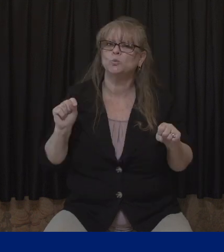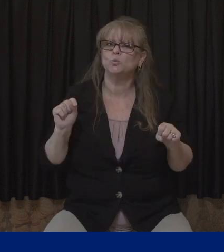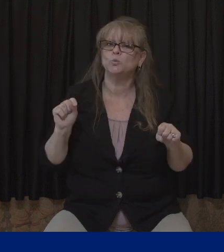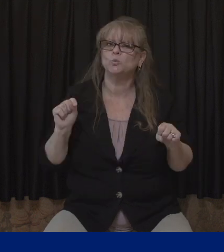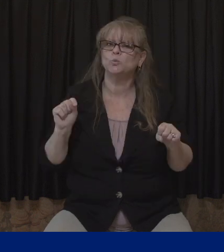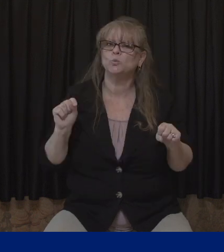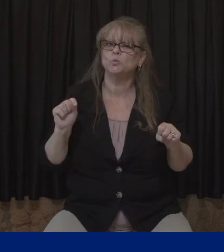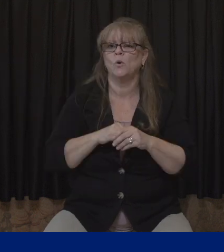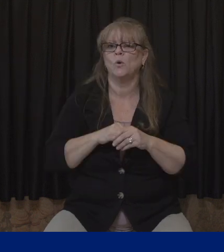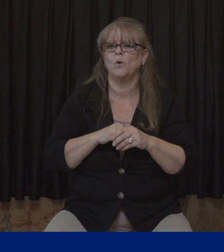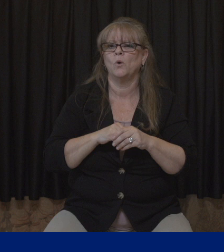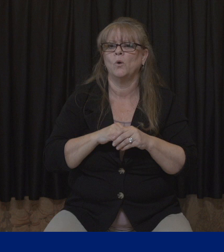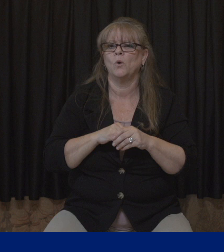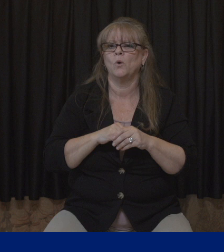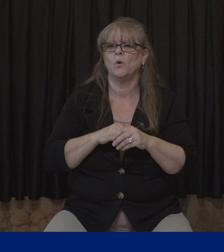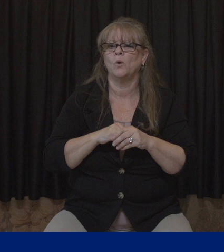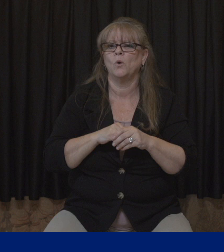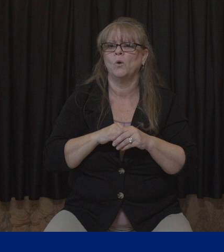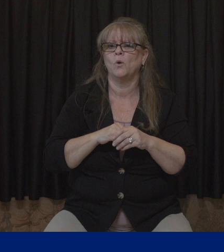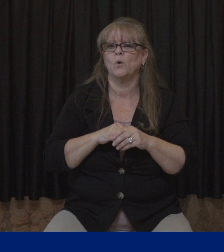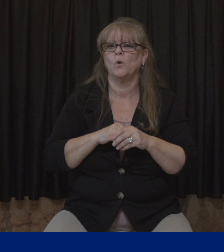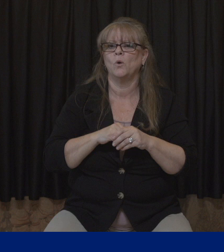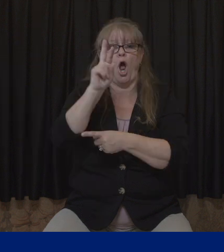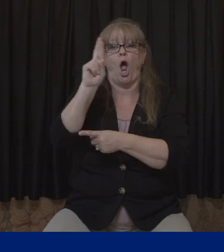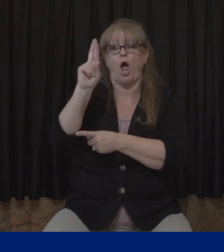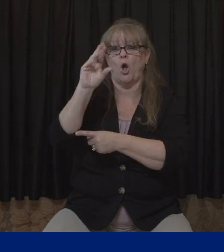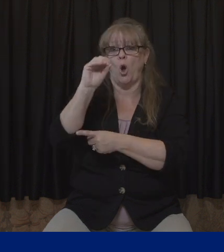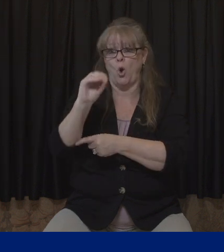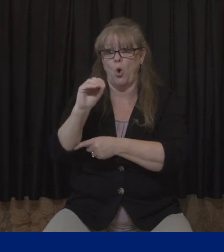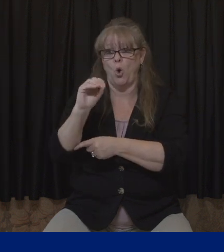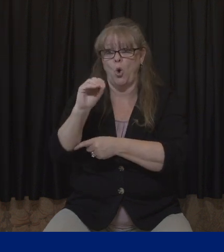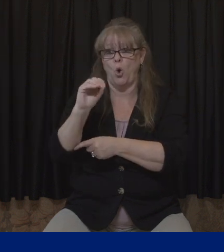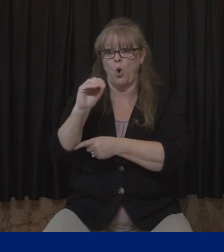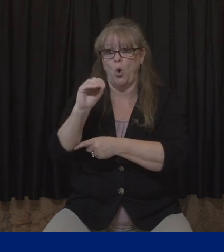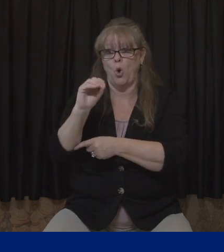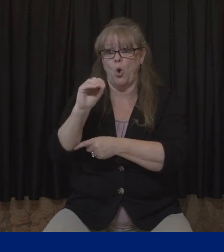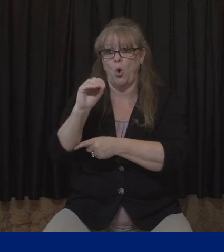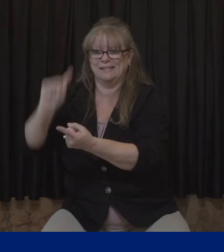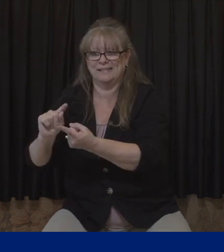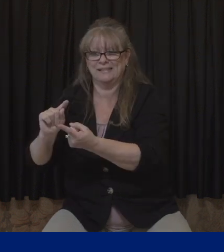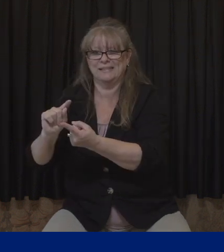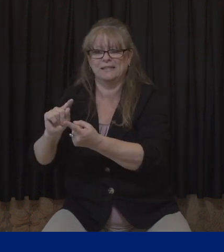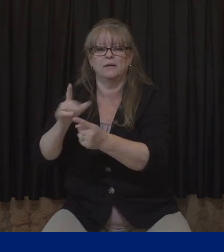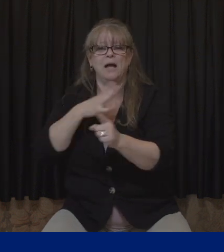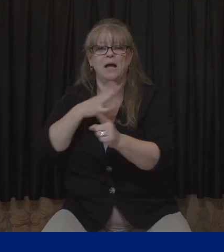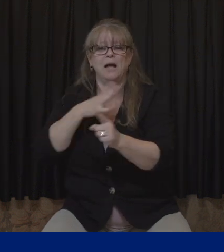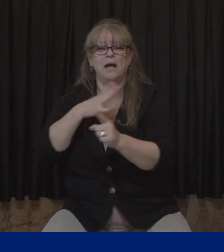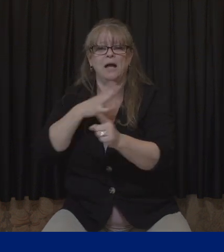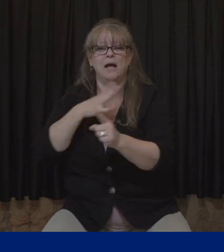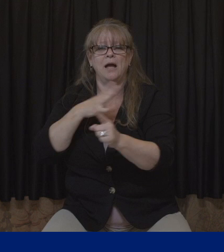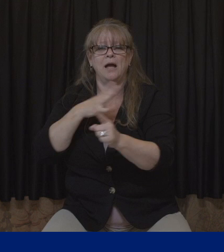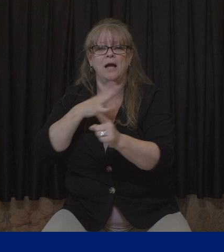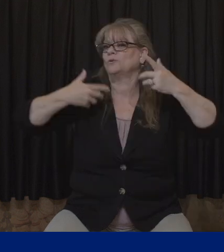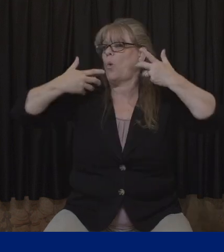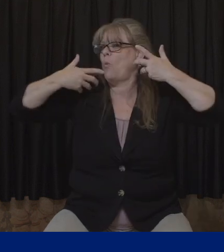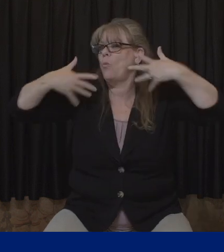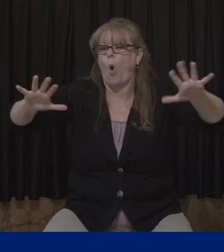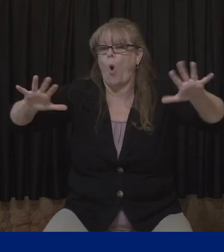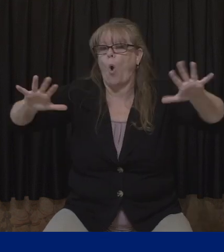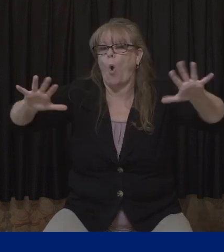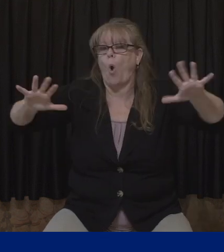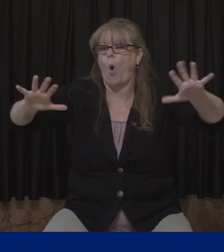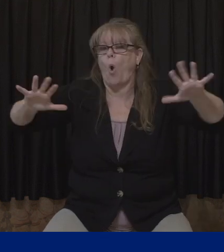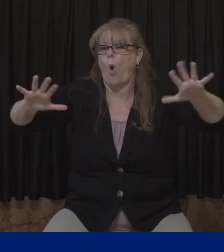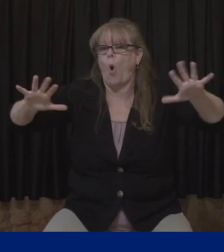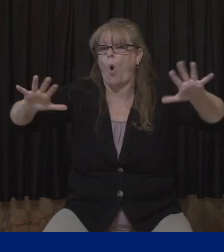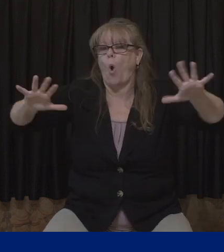1.5 in that range, not that exponential 3+ curve that we saw. Of course, access to world-class health care for every